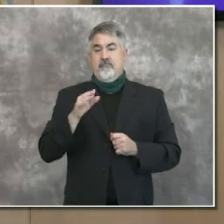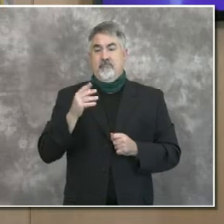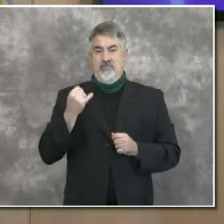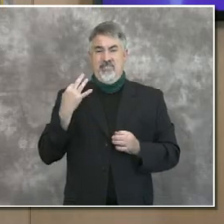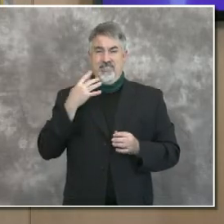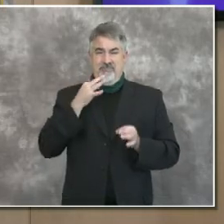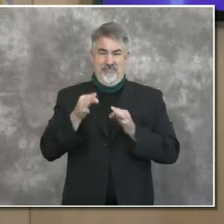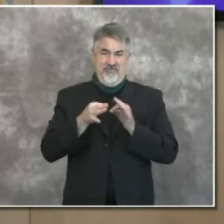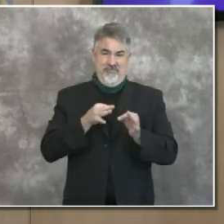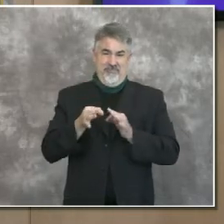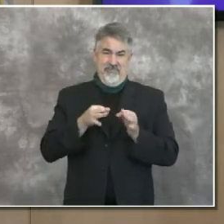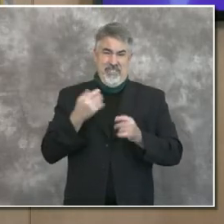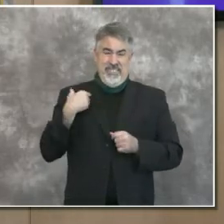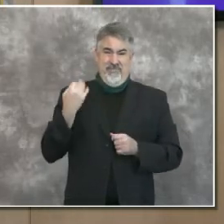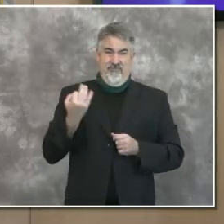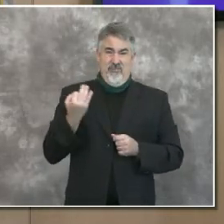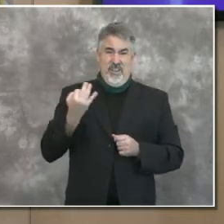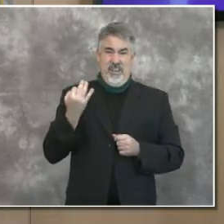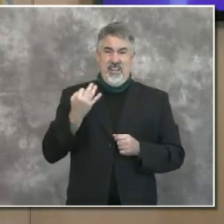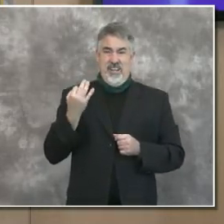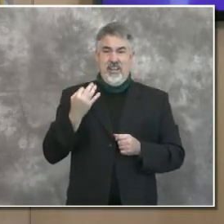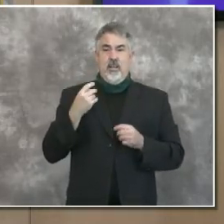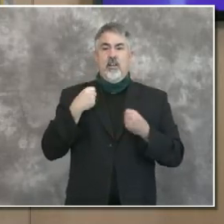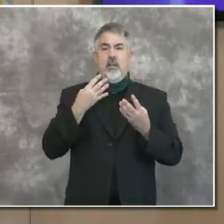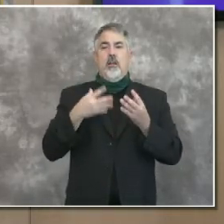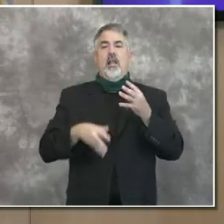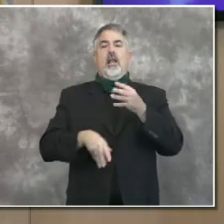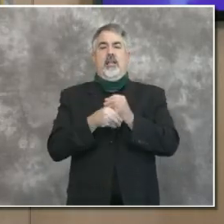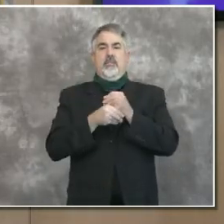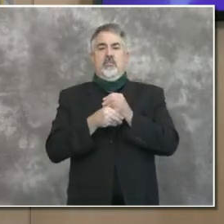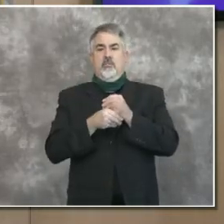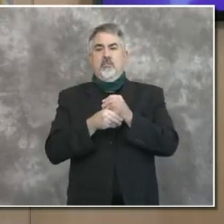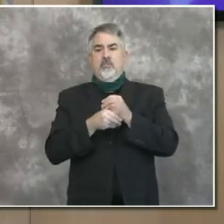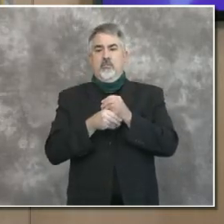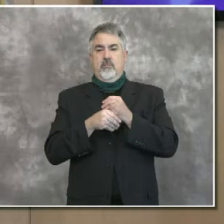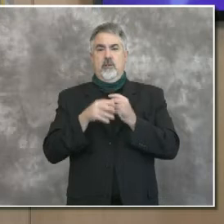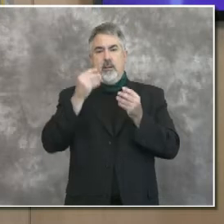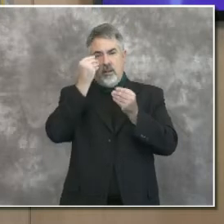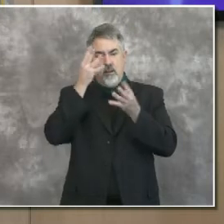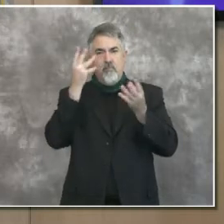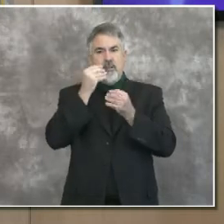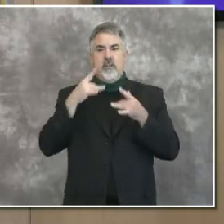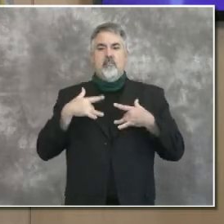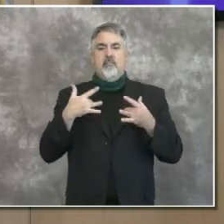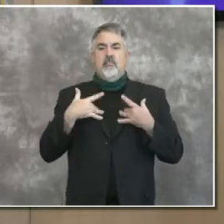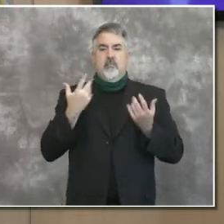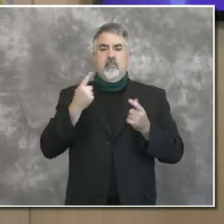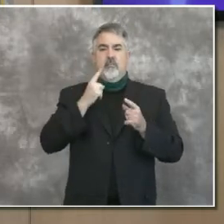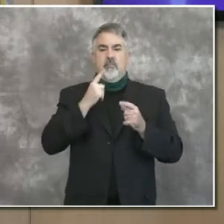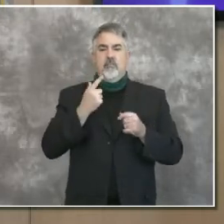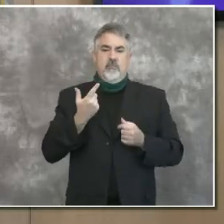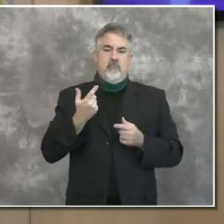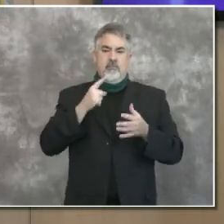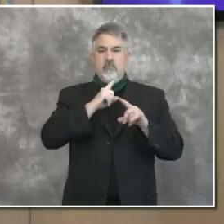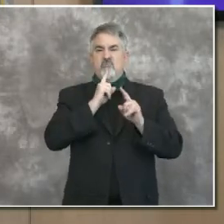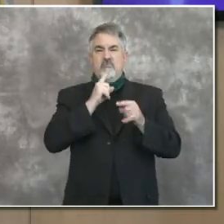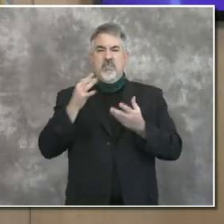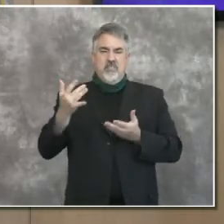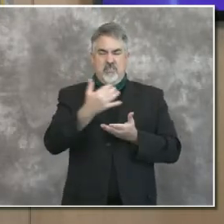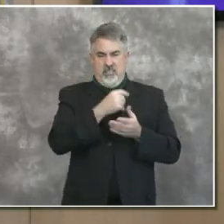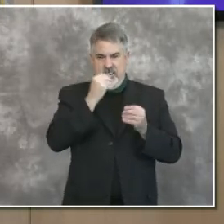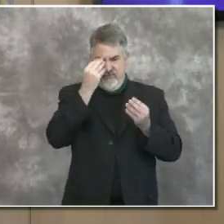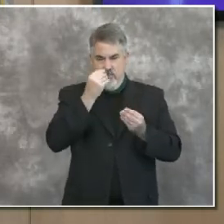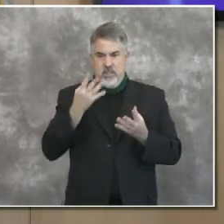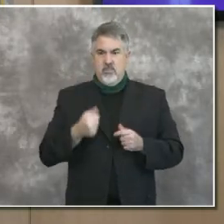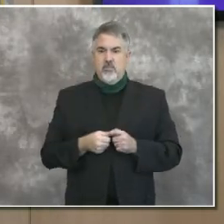we are going to be providing additional updates to our directives, and an important part of that is going to be